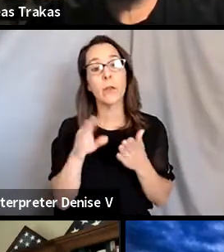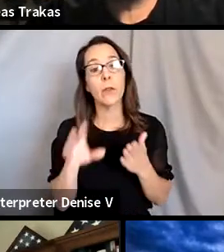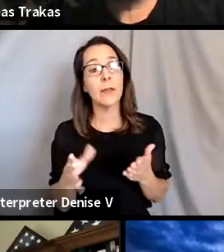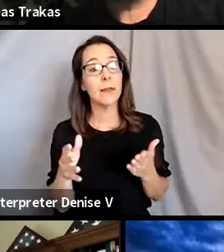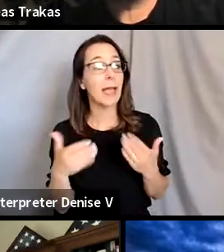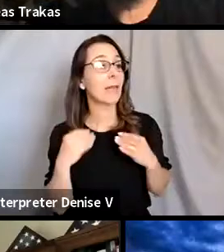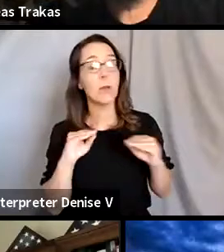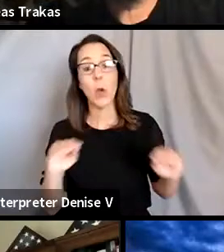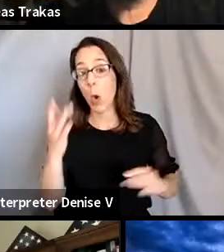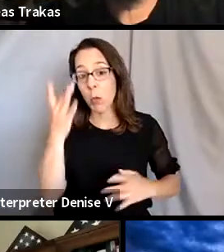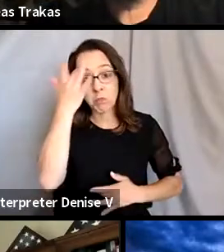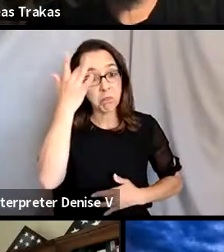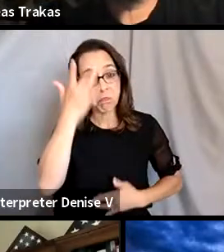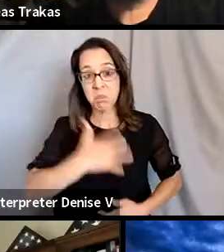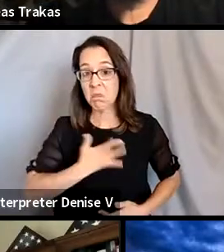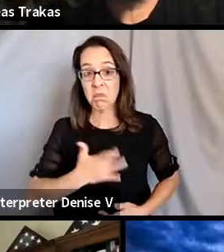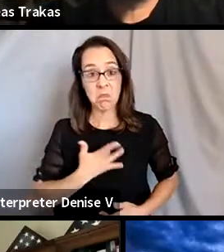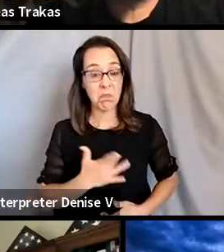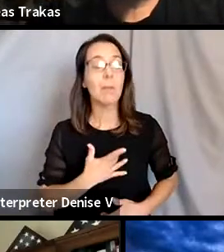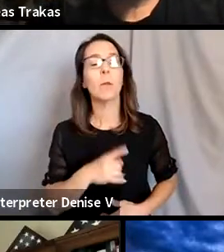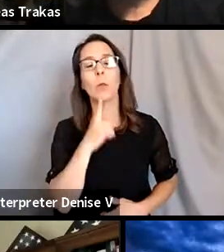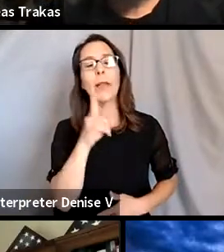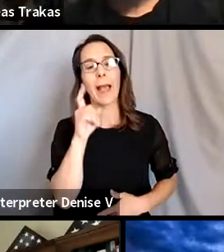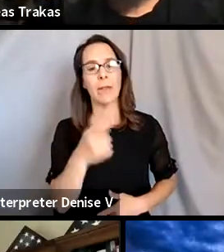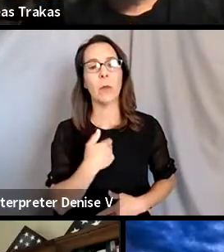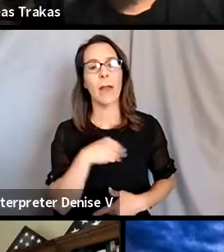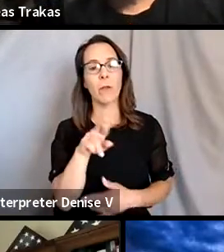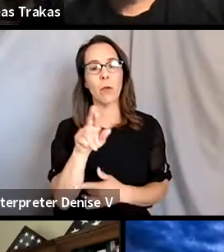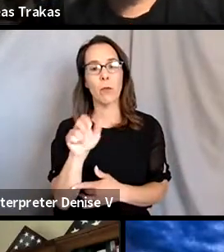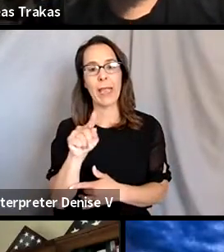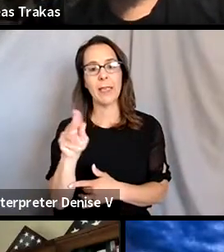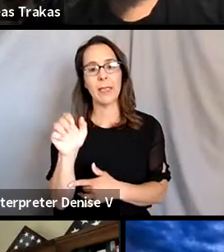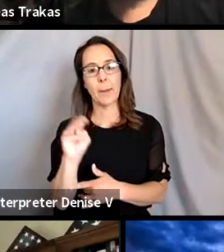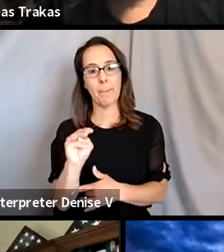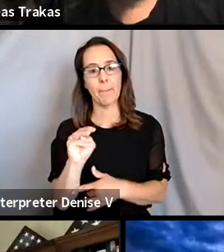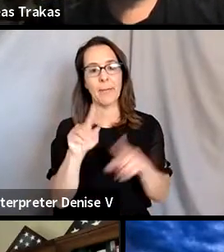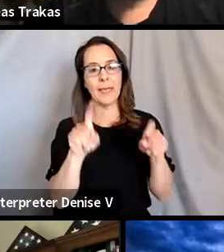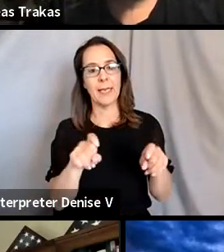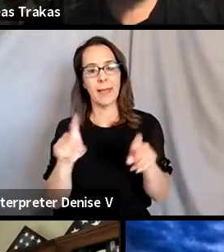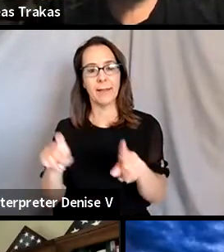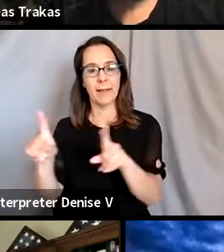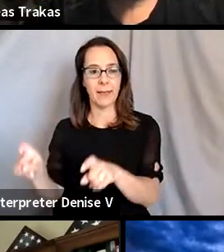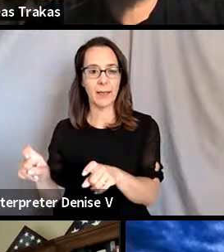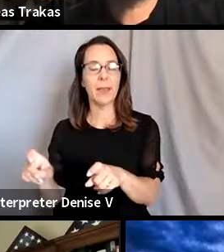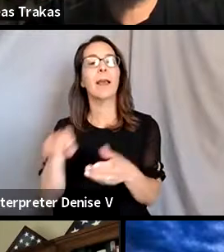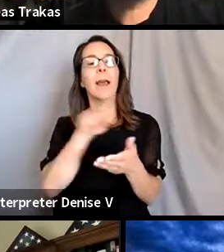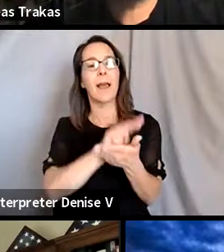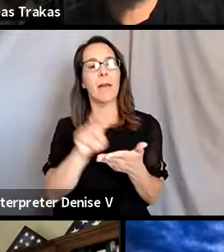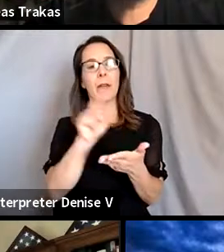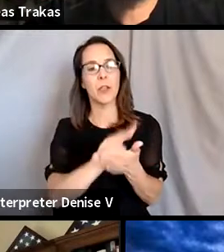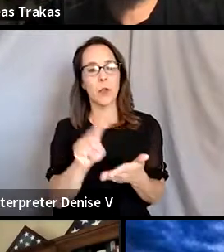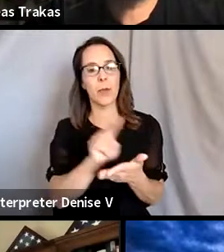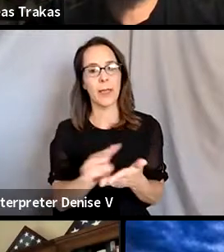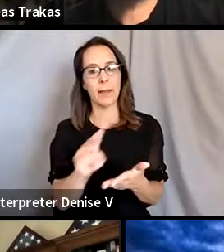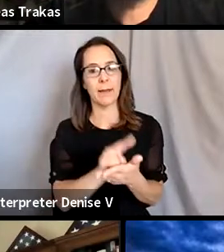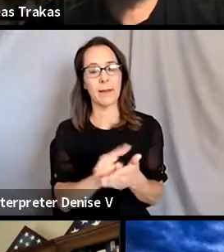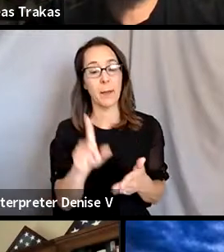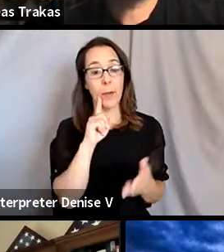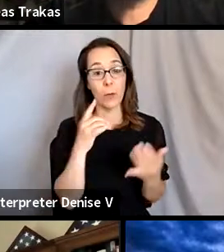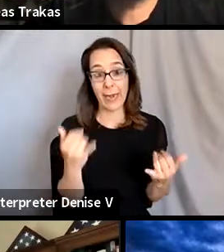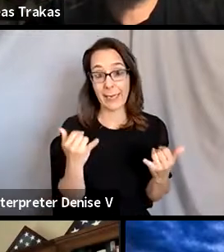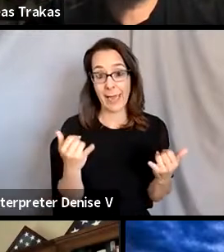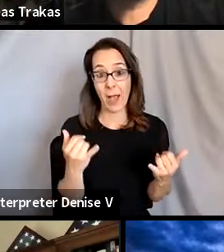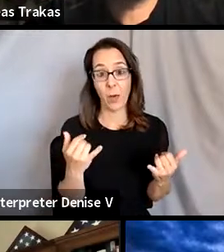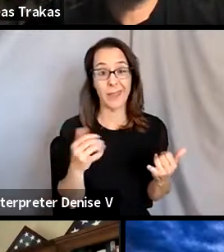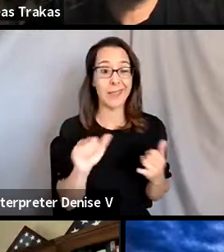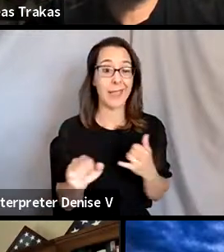it would be the random testing. So we would have to perform that at an interval of every 2 weeks. But currently, why San Diego's in the orange, we're